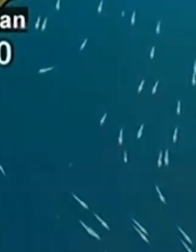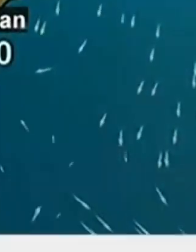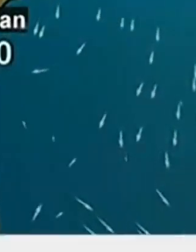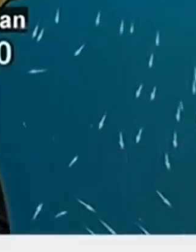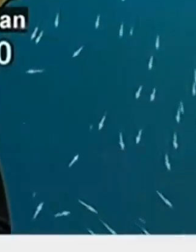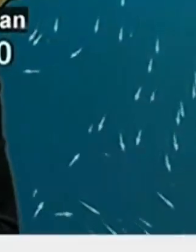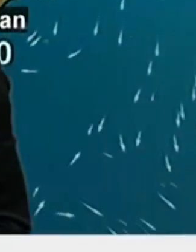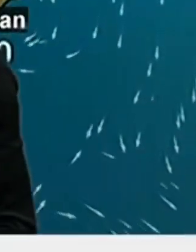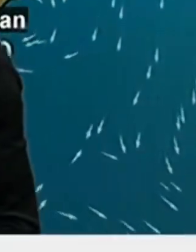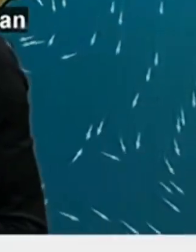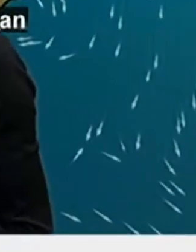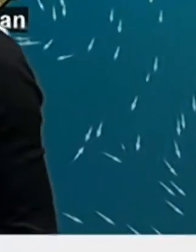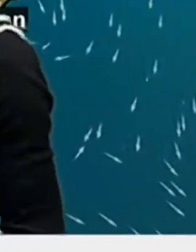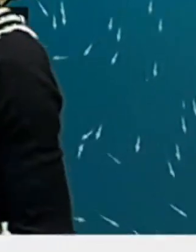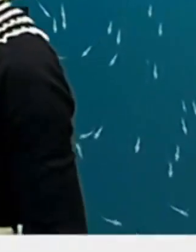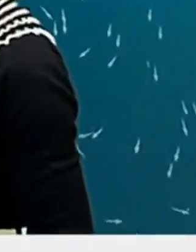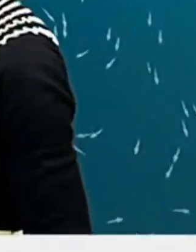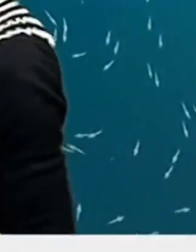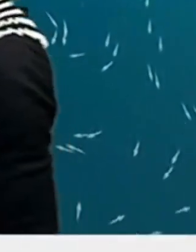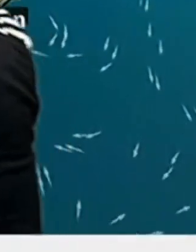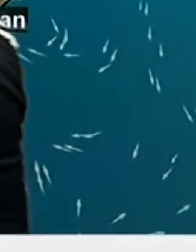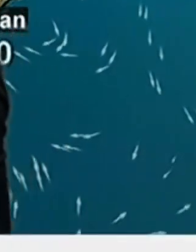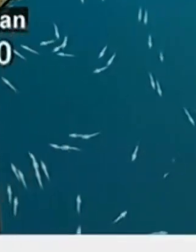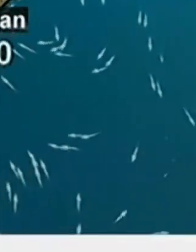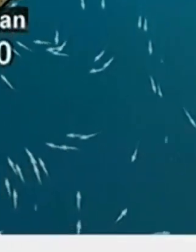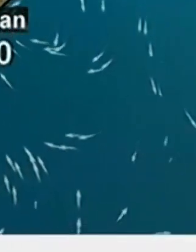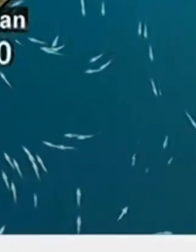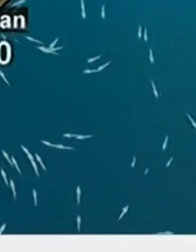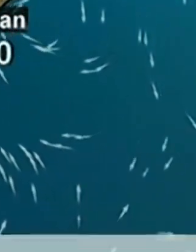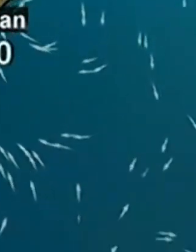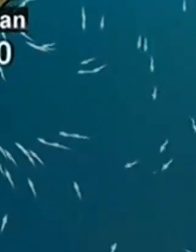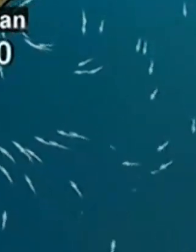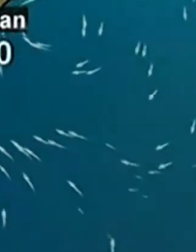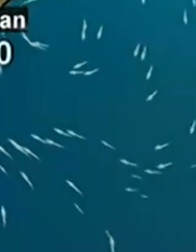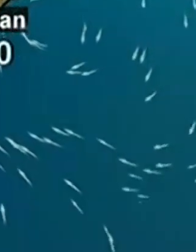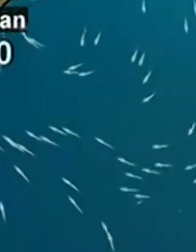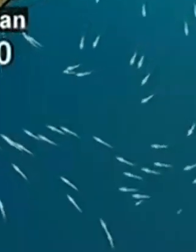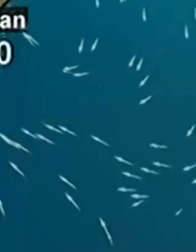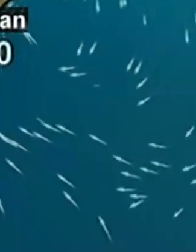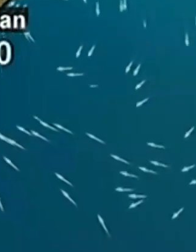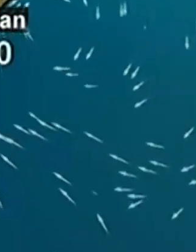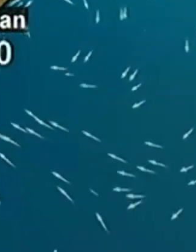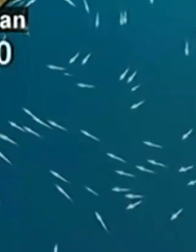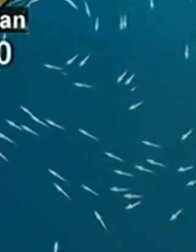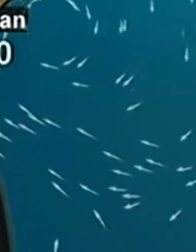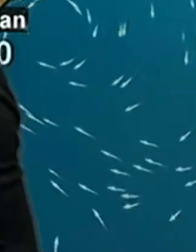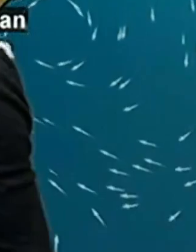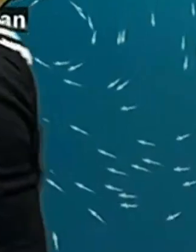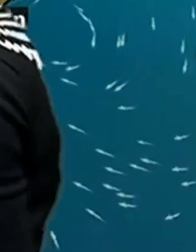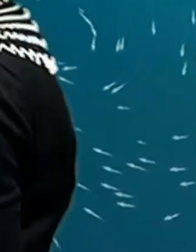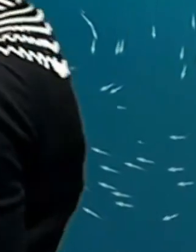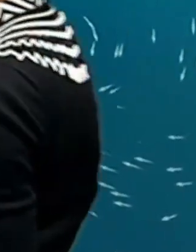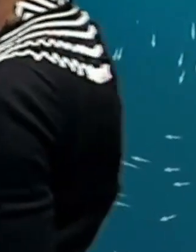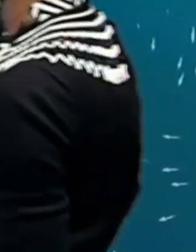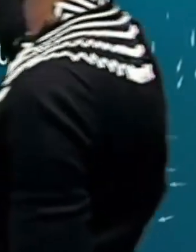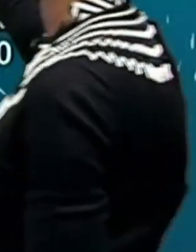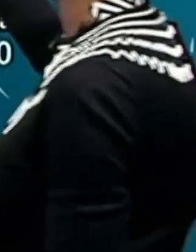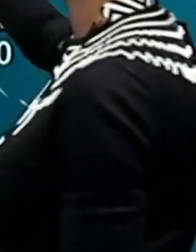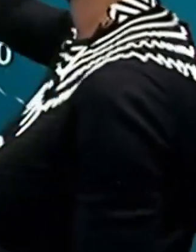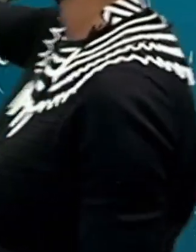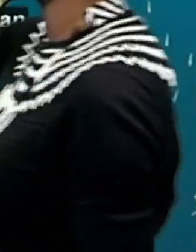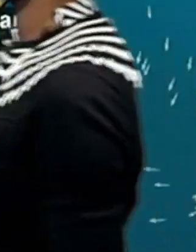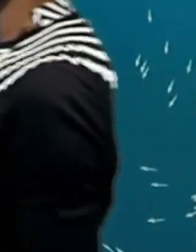Ke leboga mosi ke le dumedise ba bogedi ko gae a re lebelle maemo a bosa bosigo jo fa re lebella karolo ya Kapa go tla nna le pula diperesente di le 60, re lebella